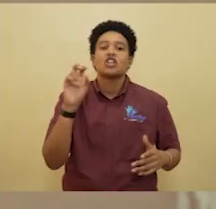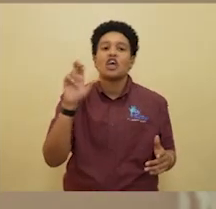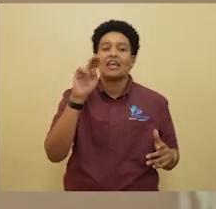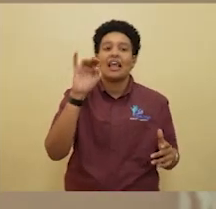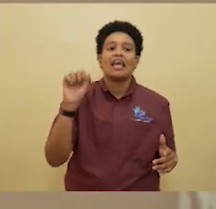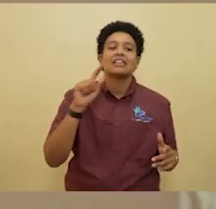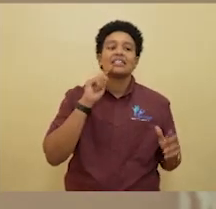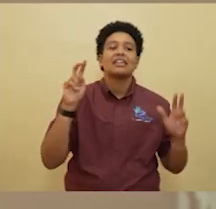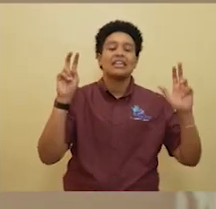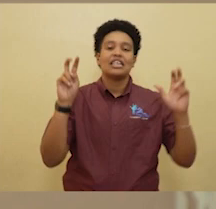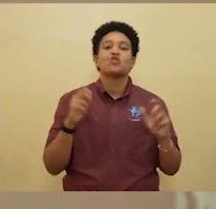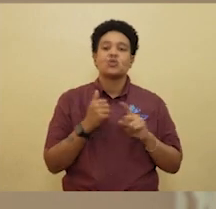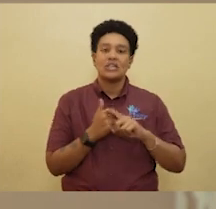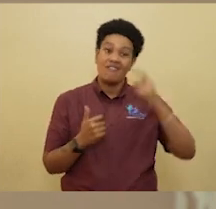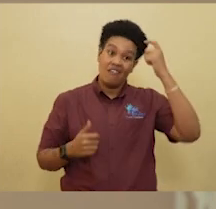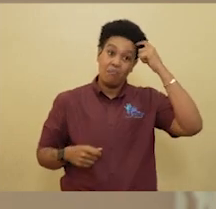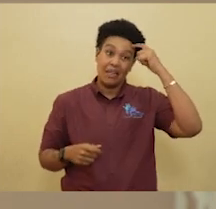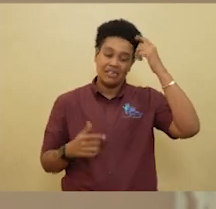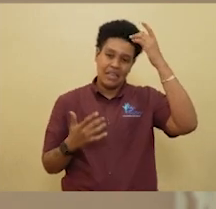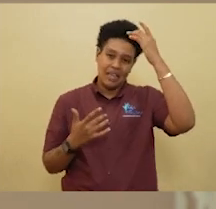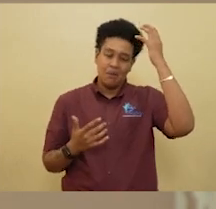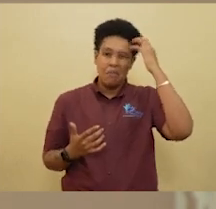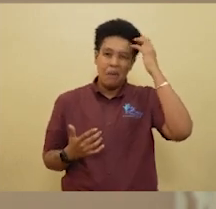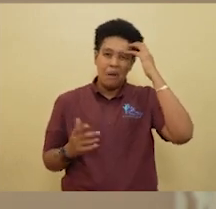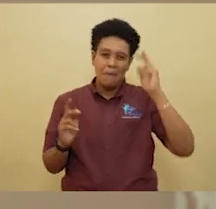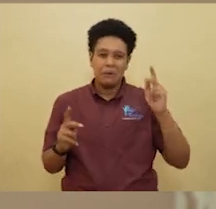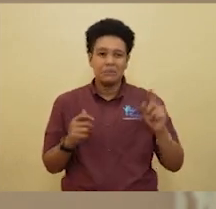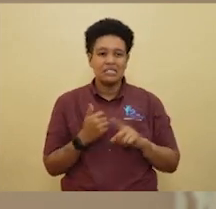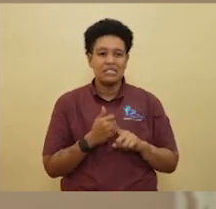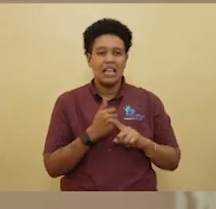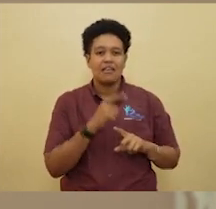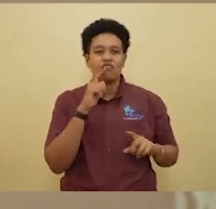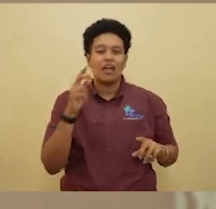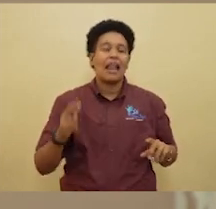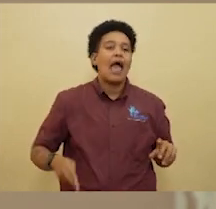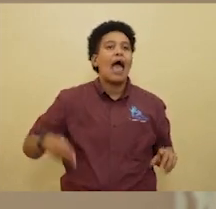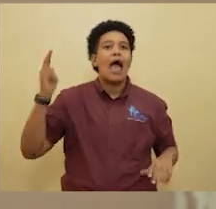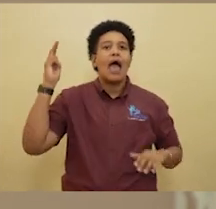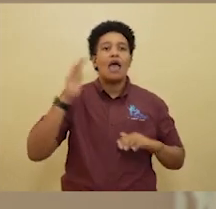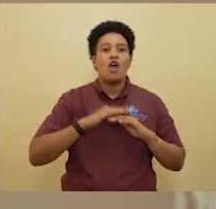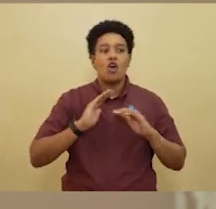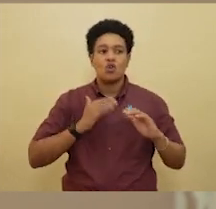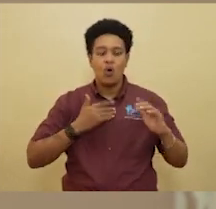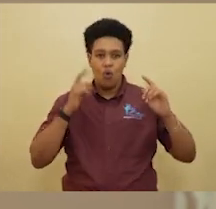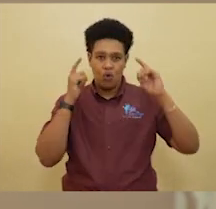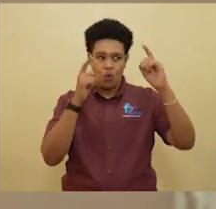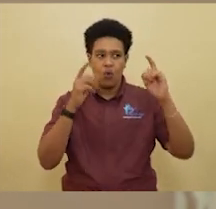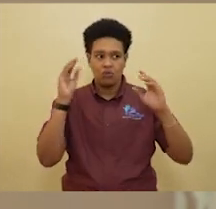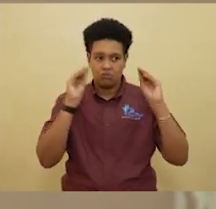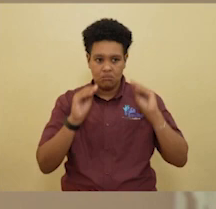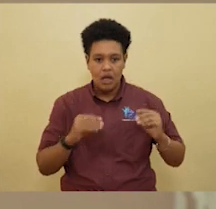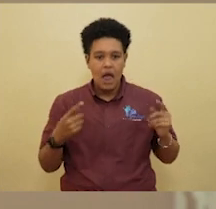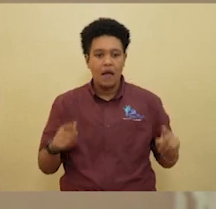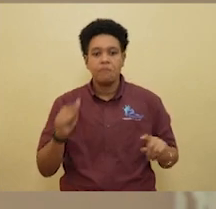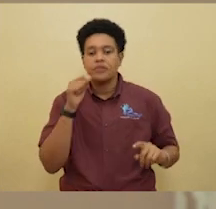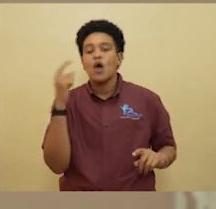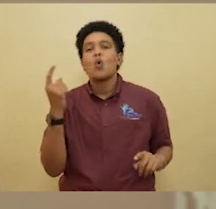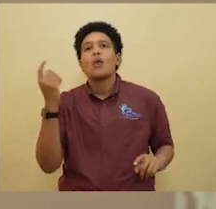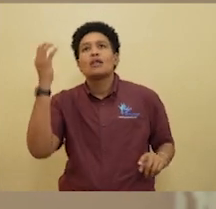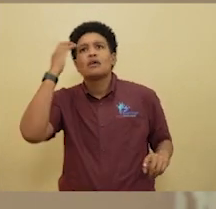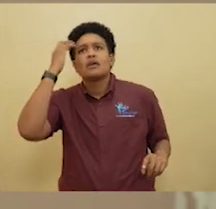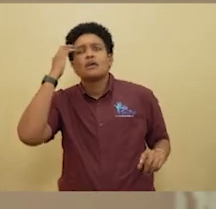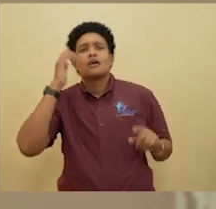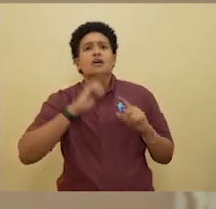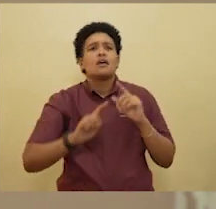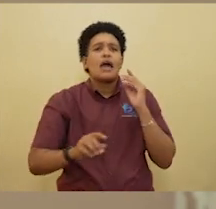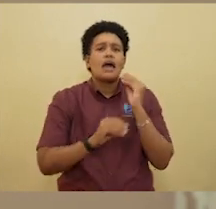The issue of mentally ill persons has been very high on our agenda as not just mentally ill,